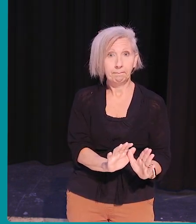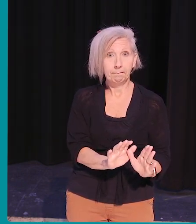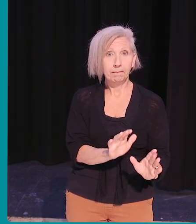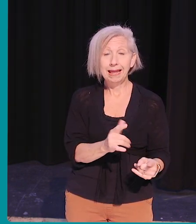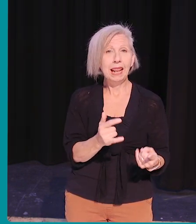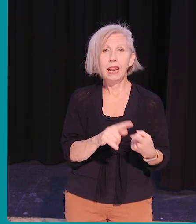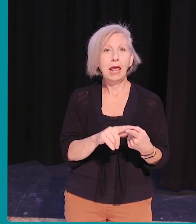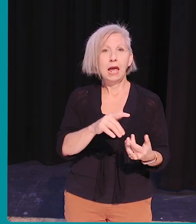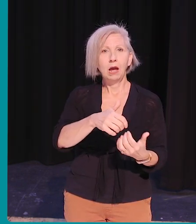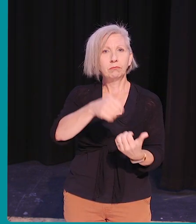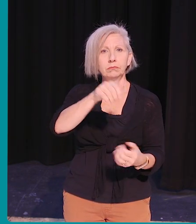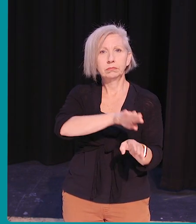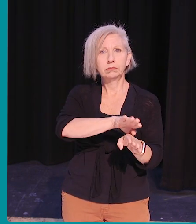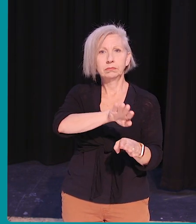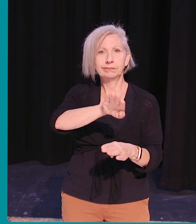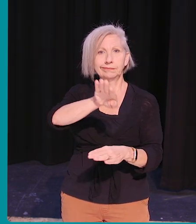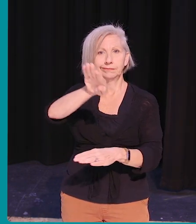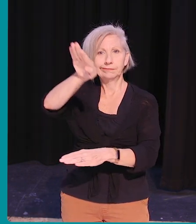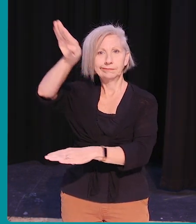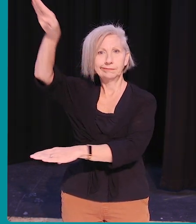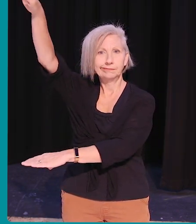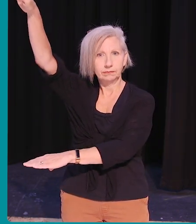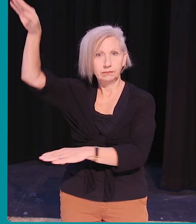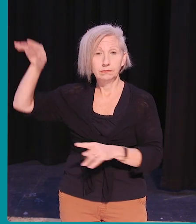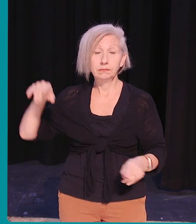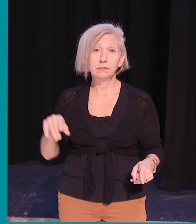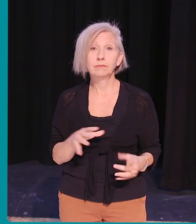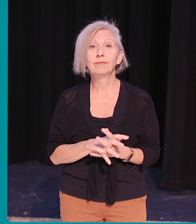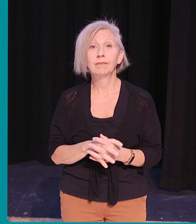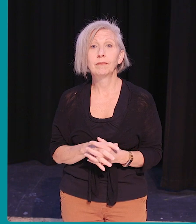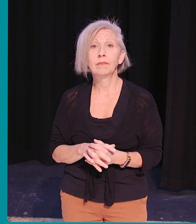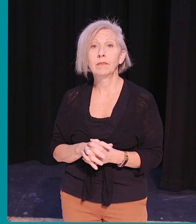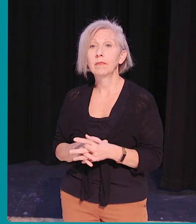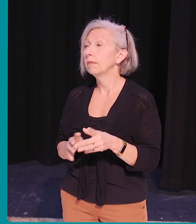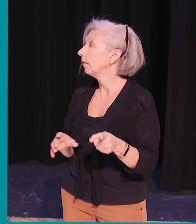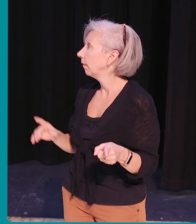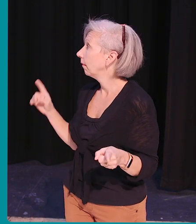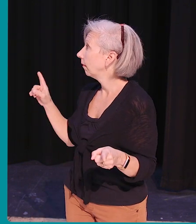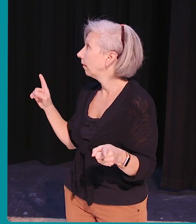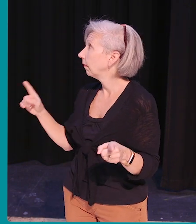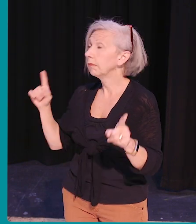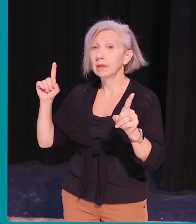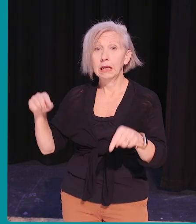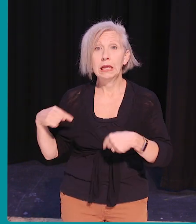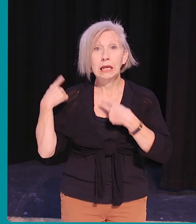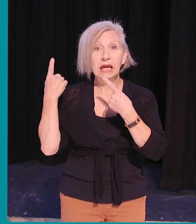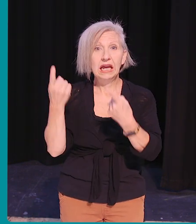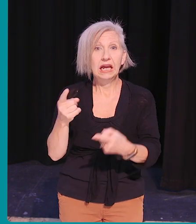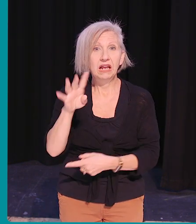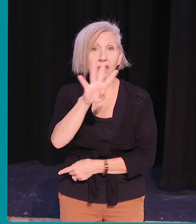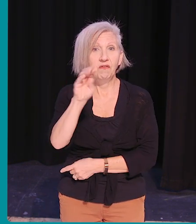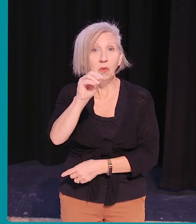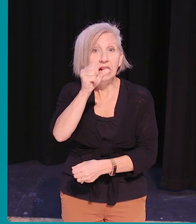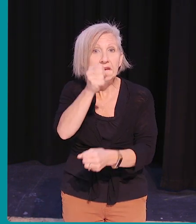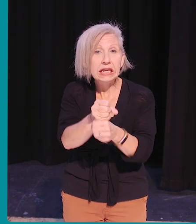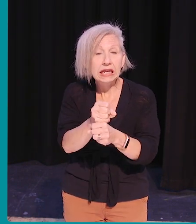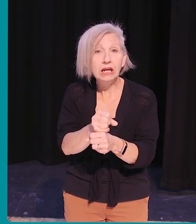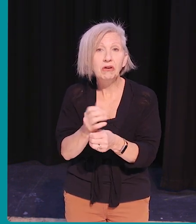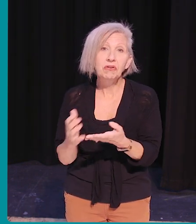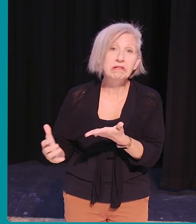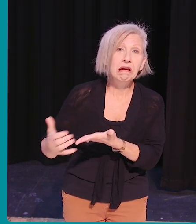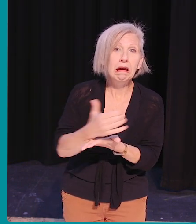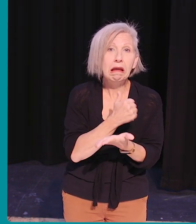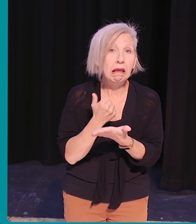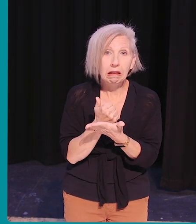time. 40 years, average income has risen 17%. That's not even inflation, right? And you wonder why people are